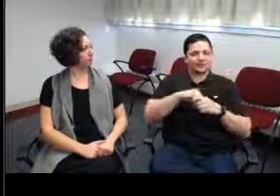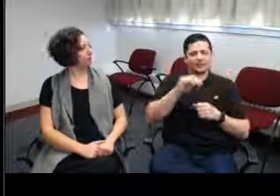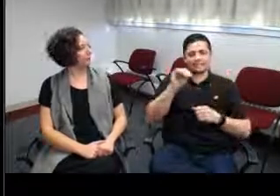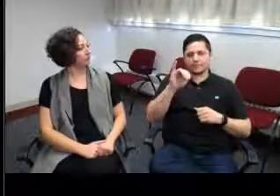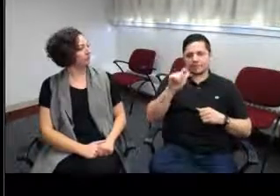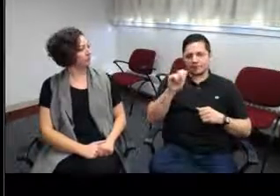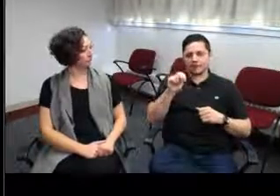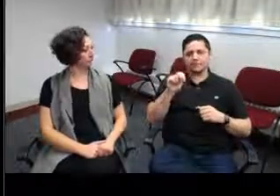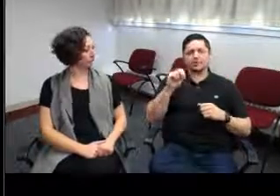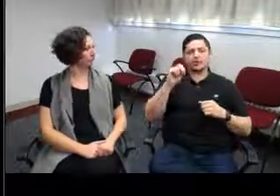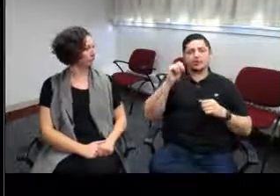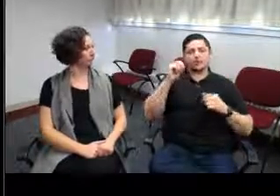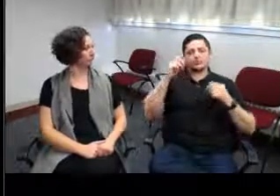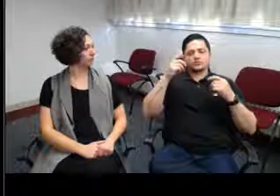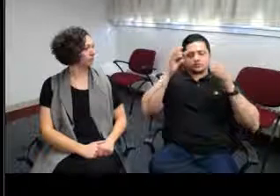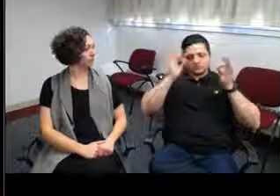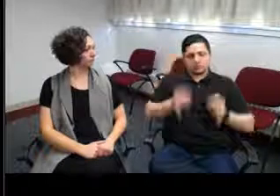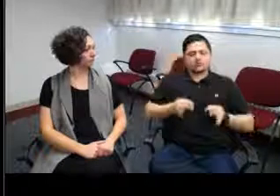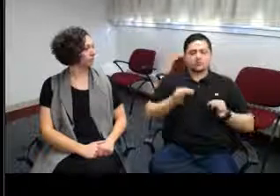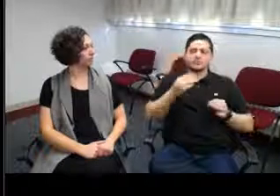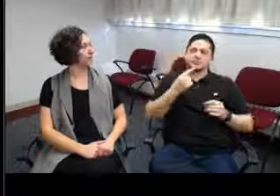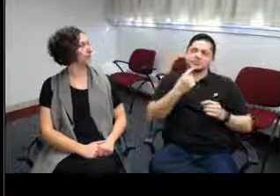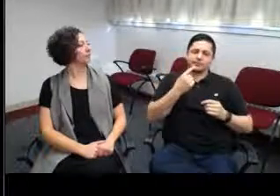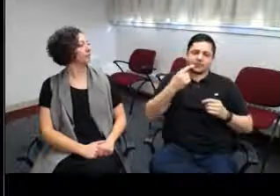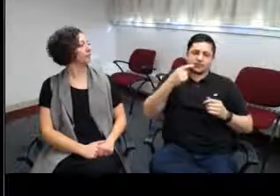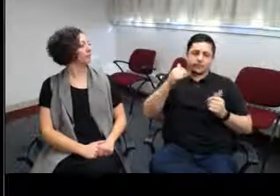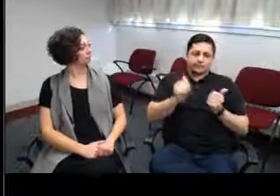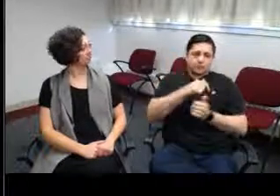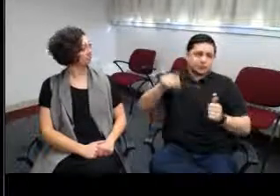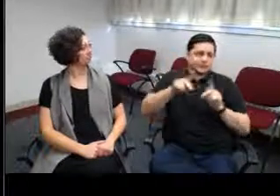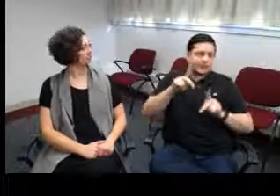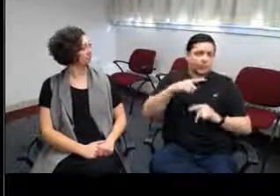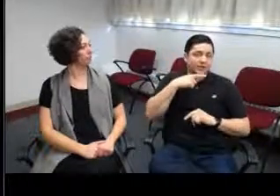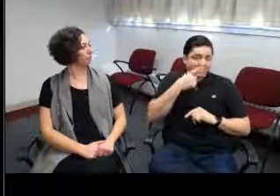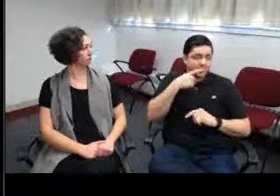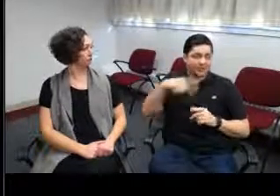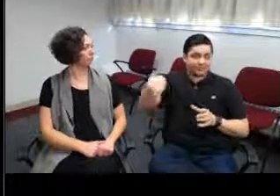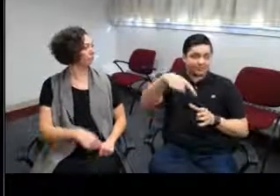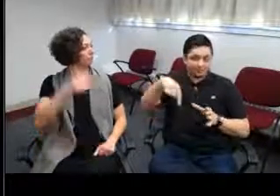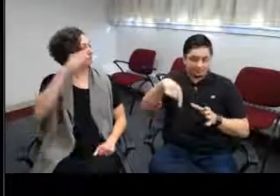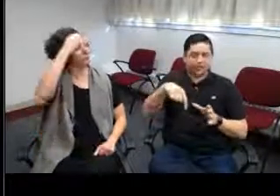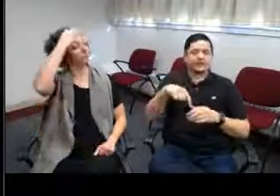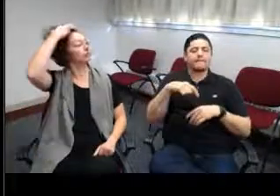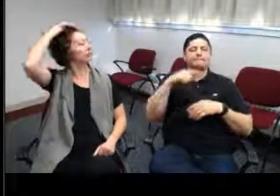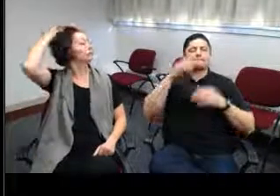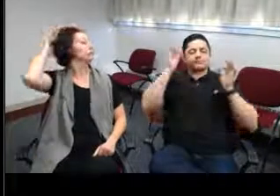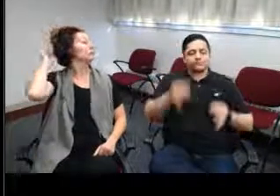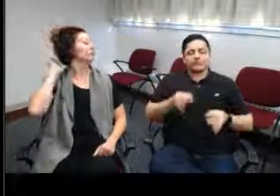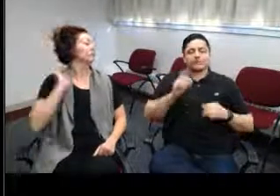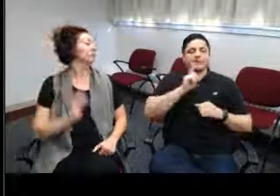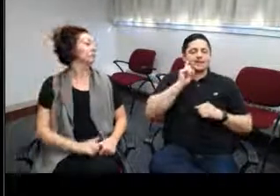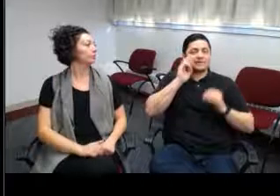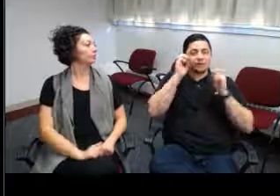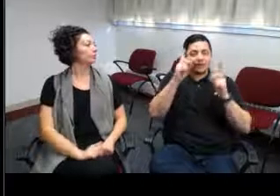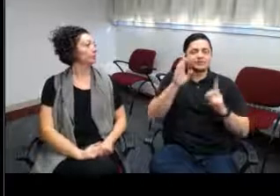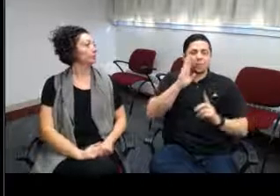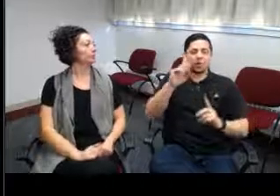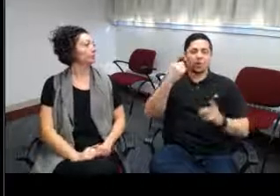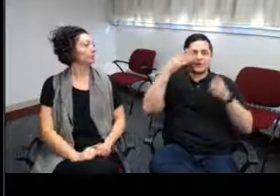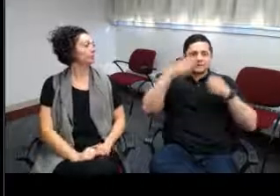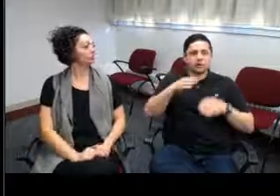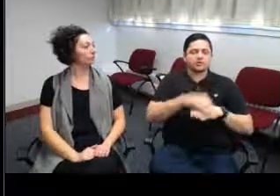language. Back in 1880, there was a conference in Milan where it was determined by people who can hear,